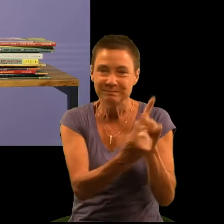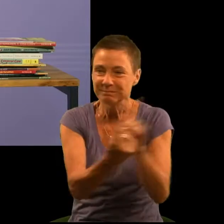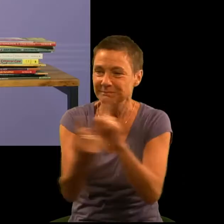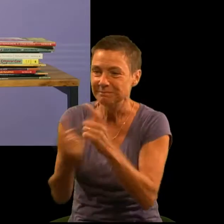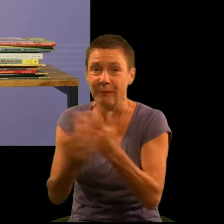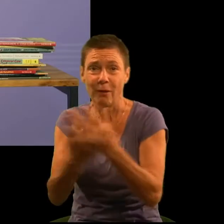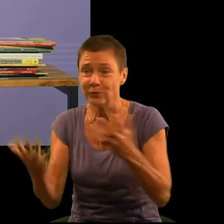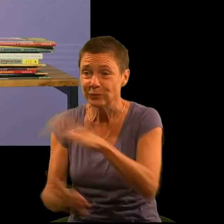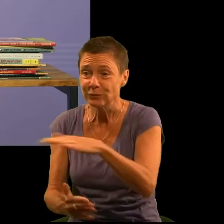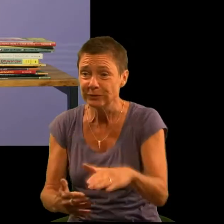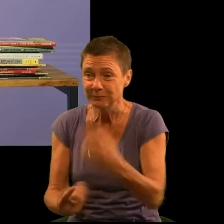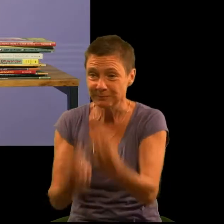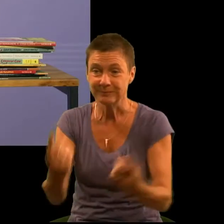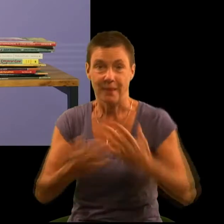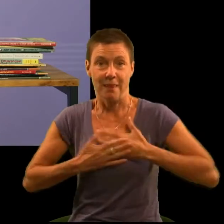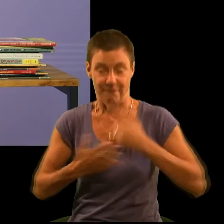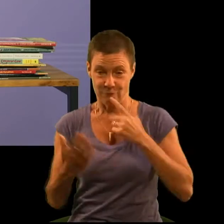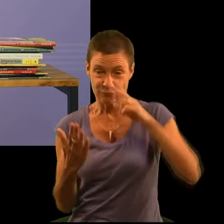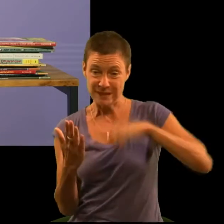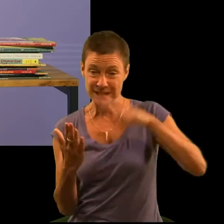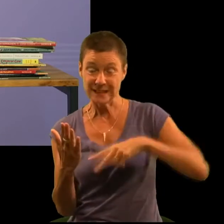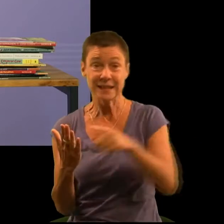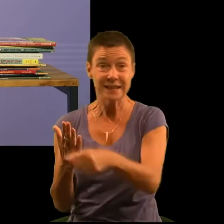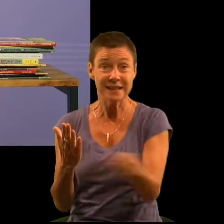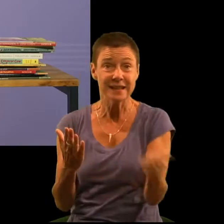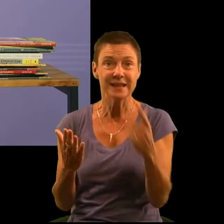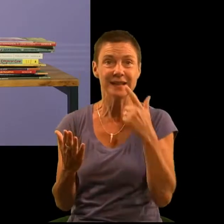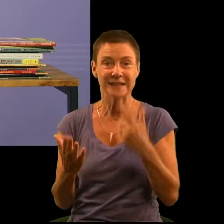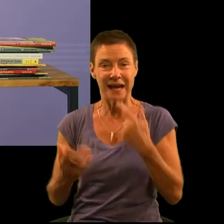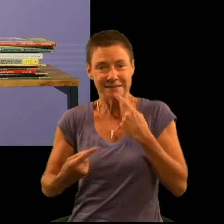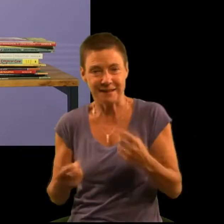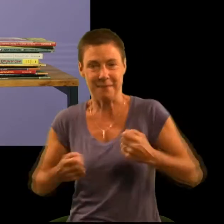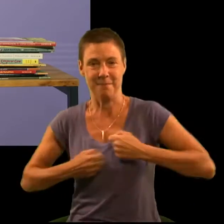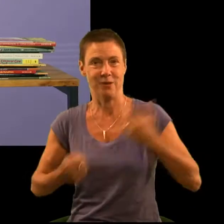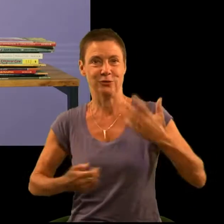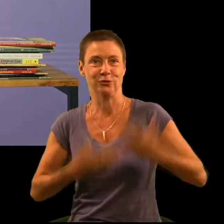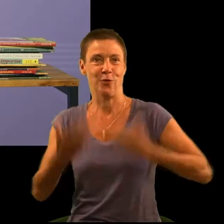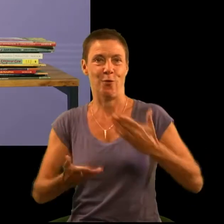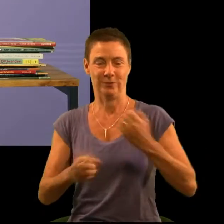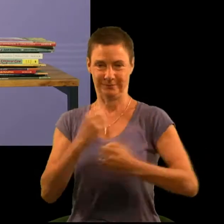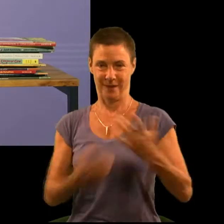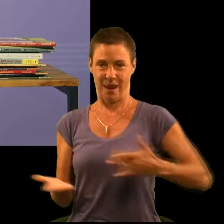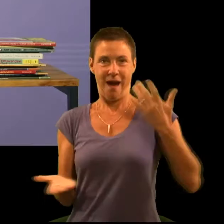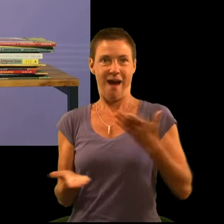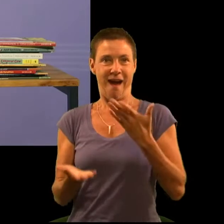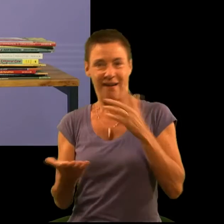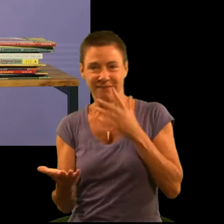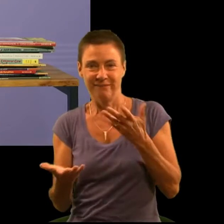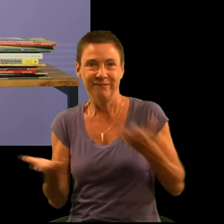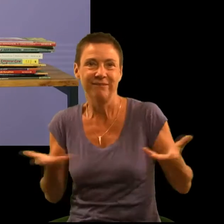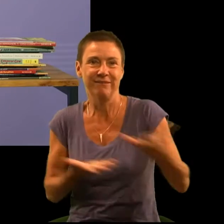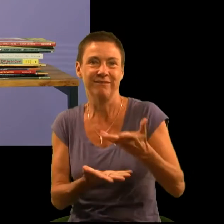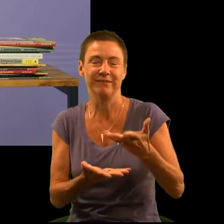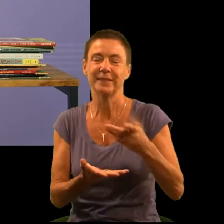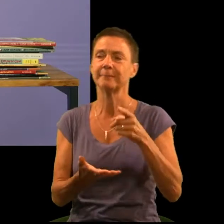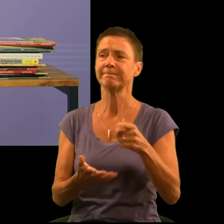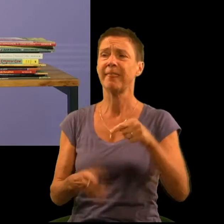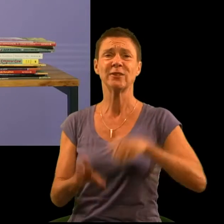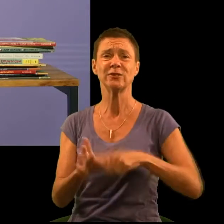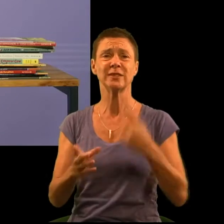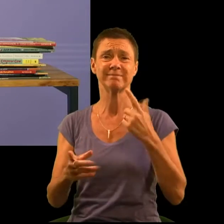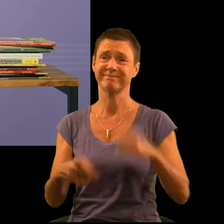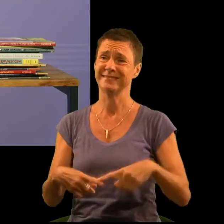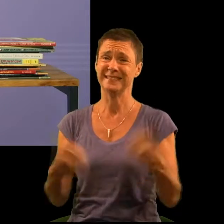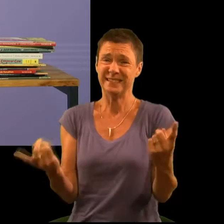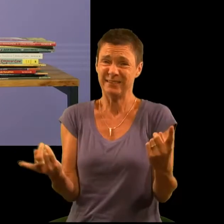meeting children who love to read and bringing my stories to life for them on the stage. This year, of